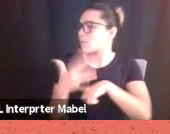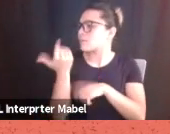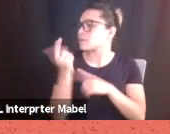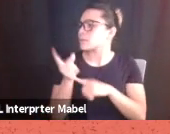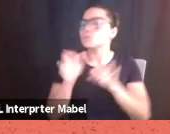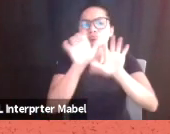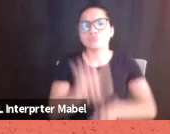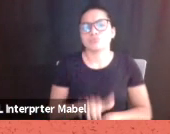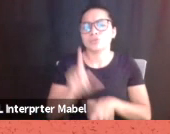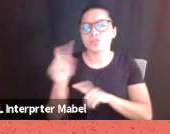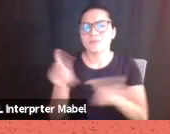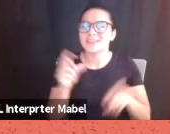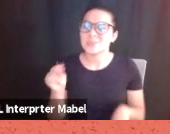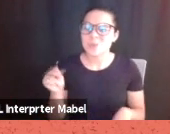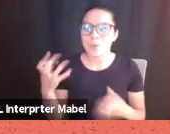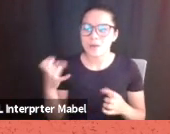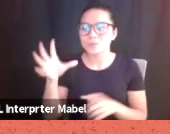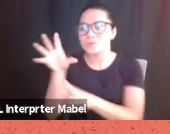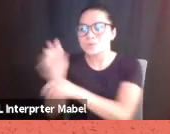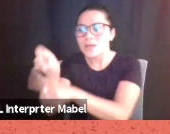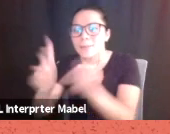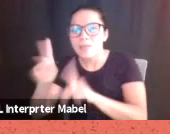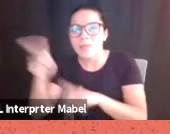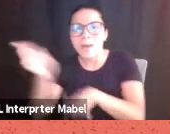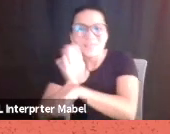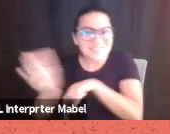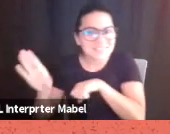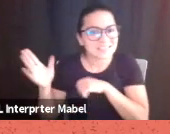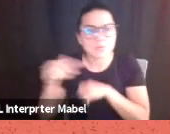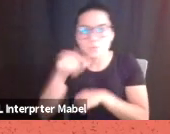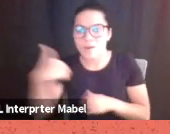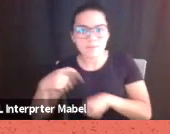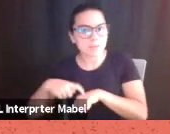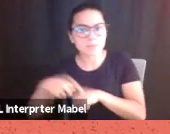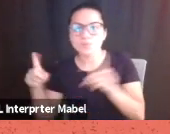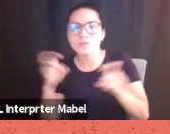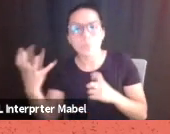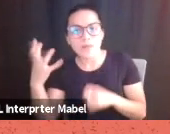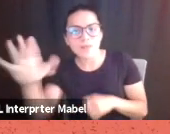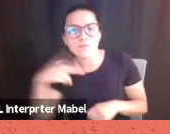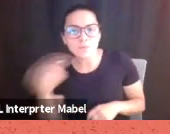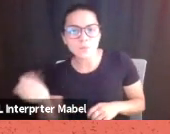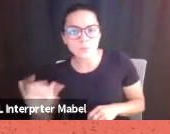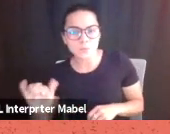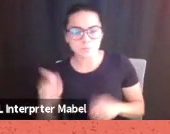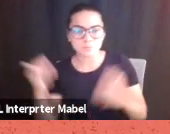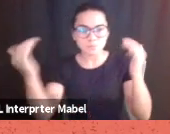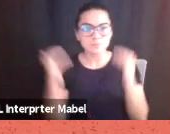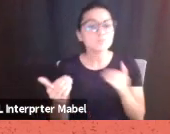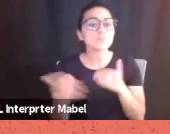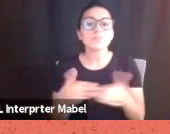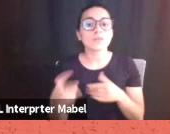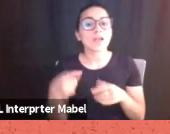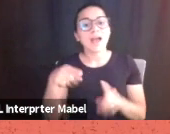Shifting to look at the qualitative, because as we saw, as you guys experienced, these questions make you think a lot of things that you want to